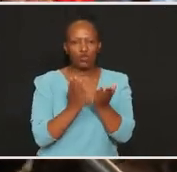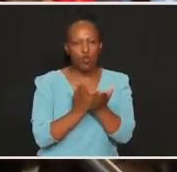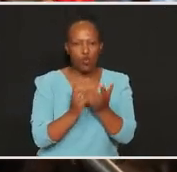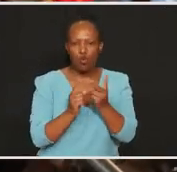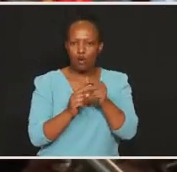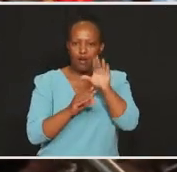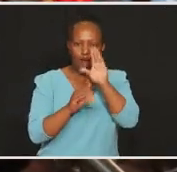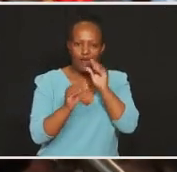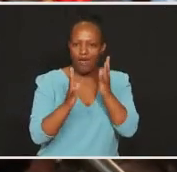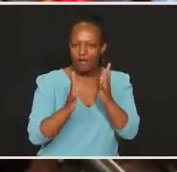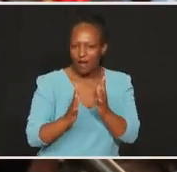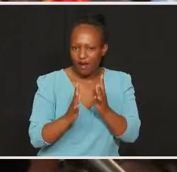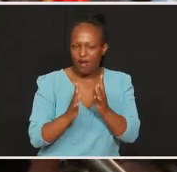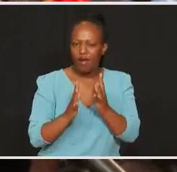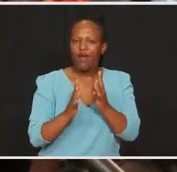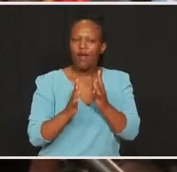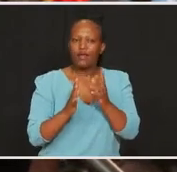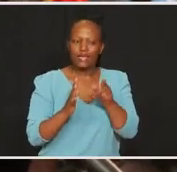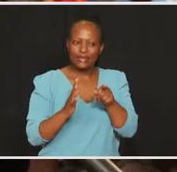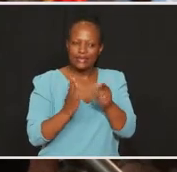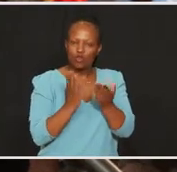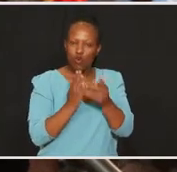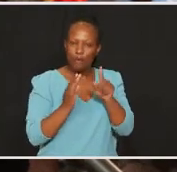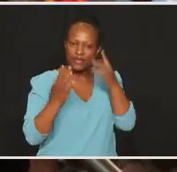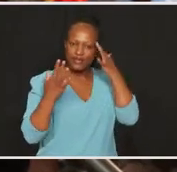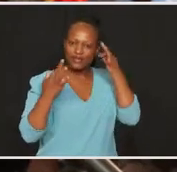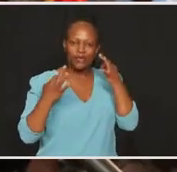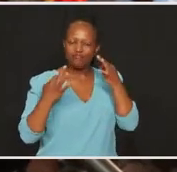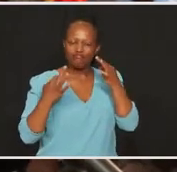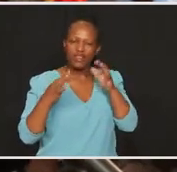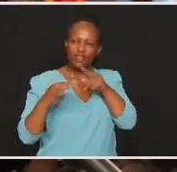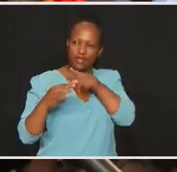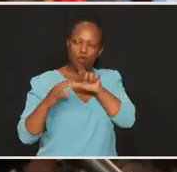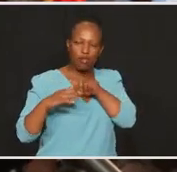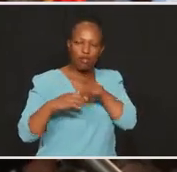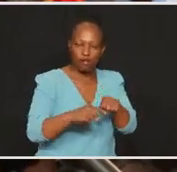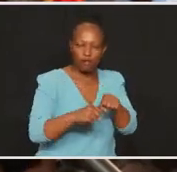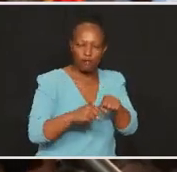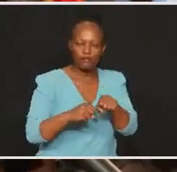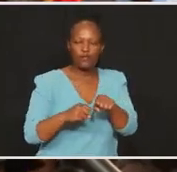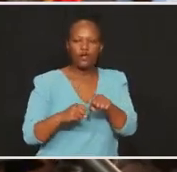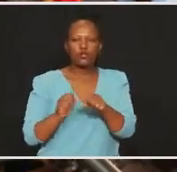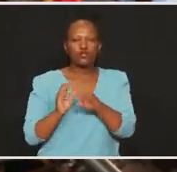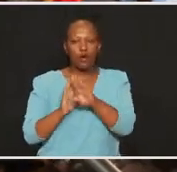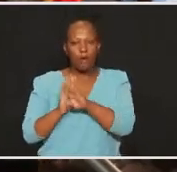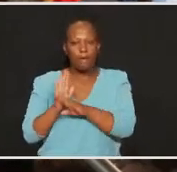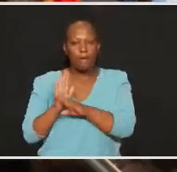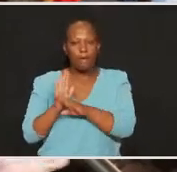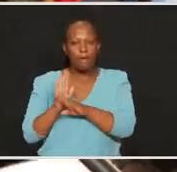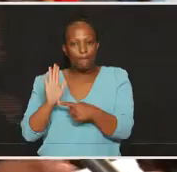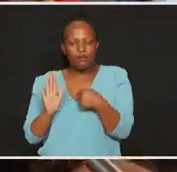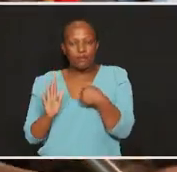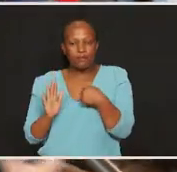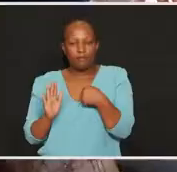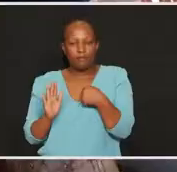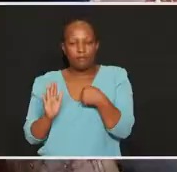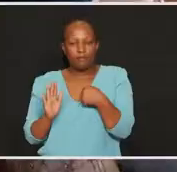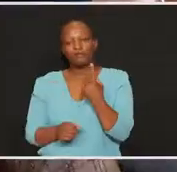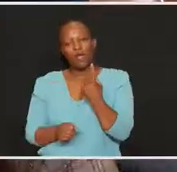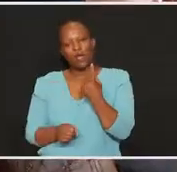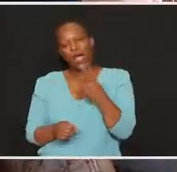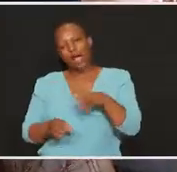that need to be taken by the schools after all I are rejecting this pills thank you so much